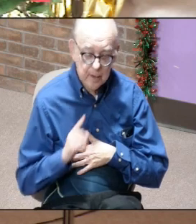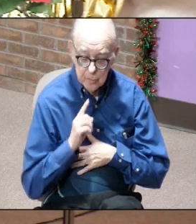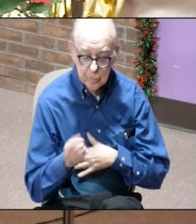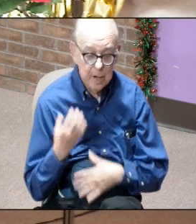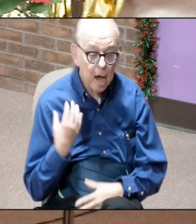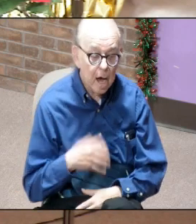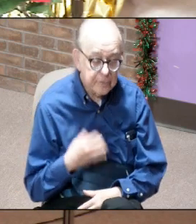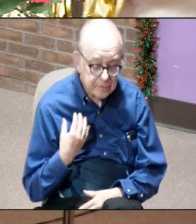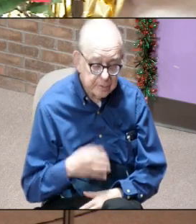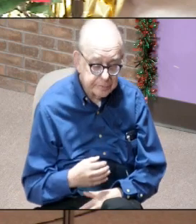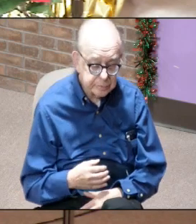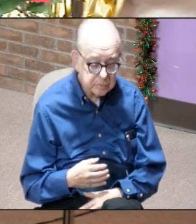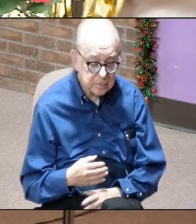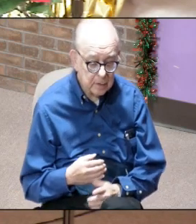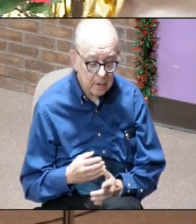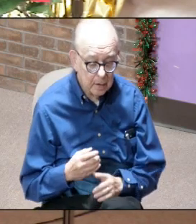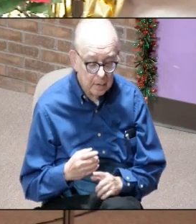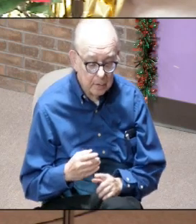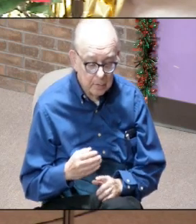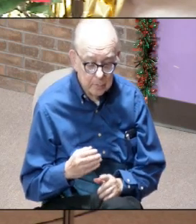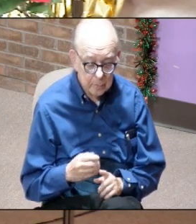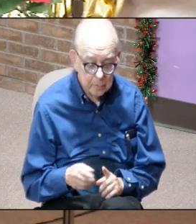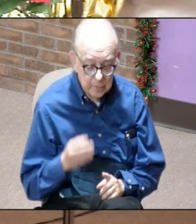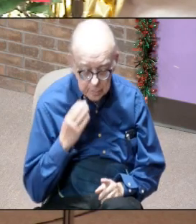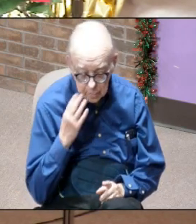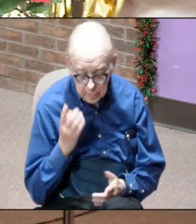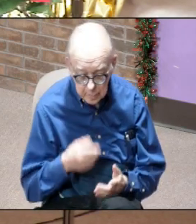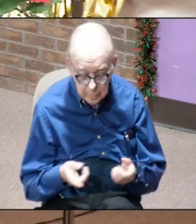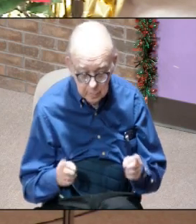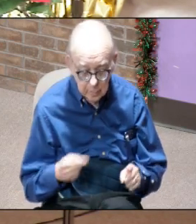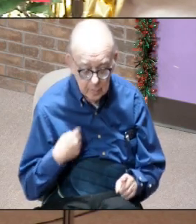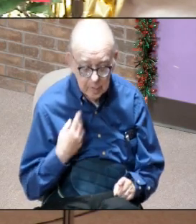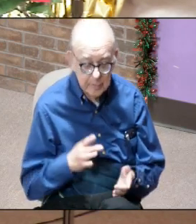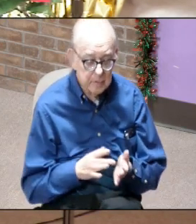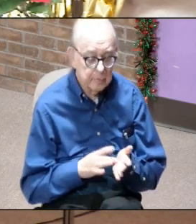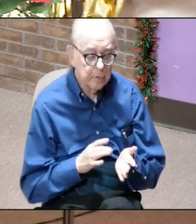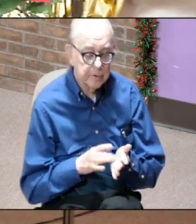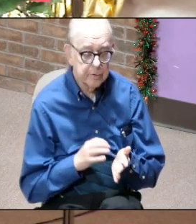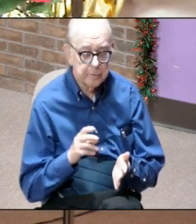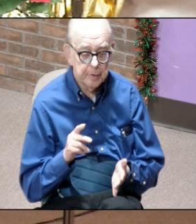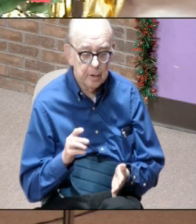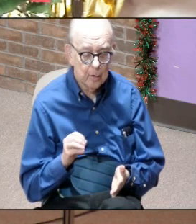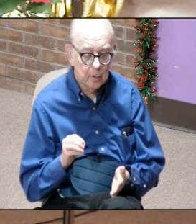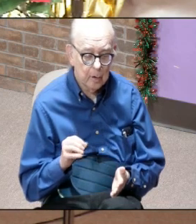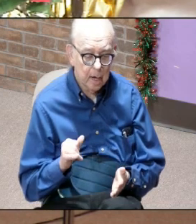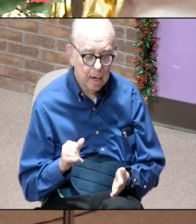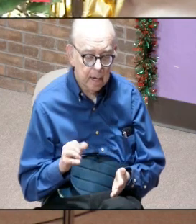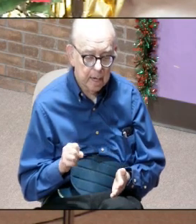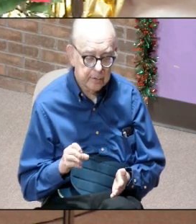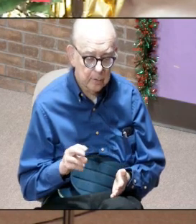awesome. But you know what happened? We've been poisoned.